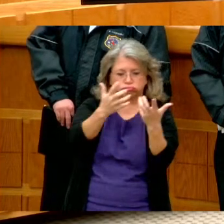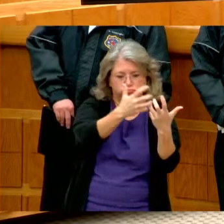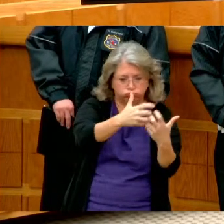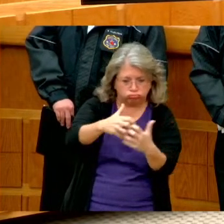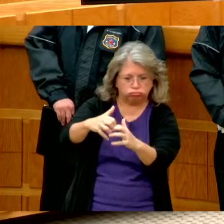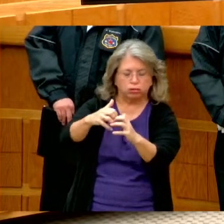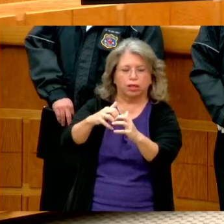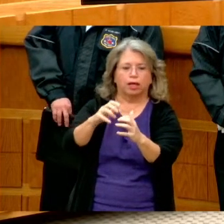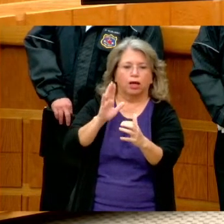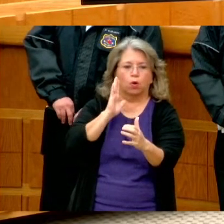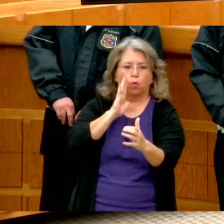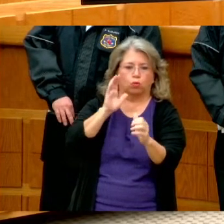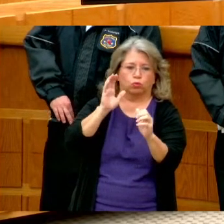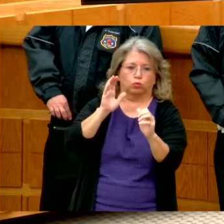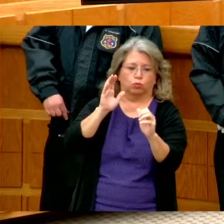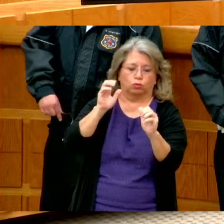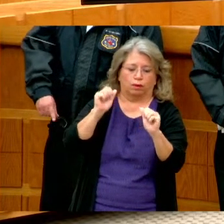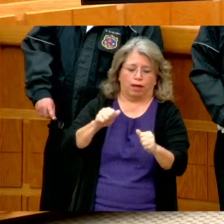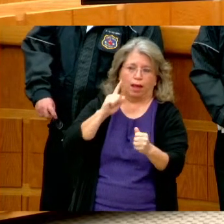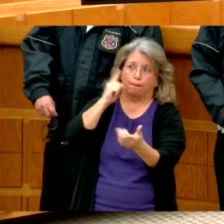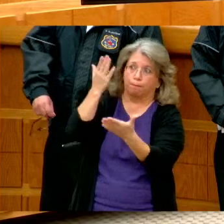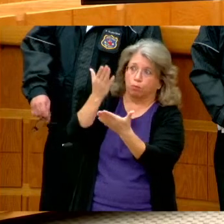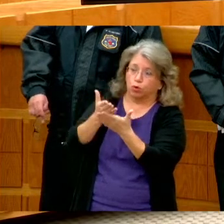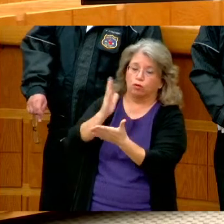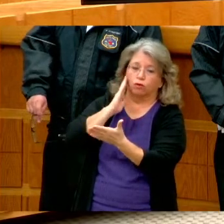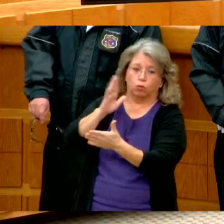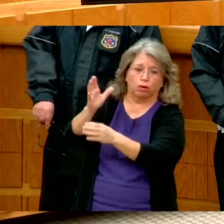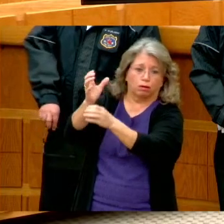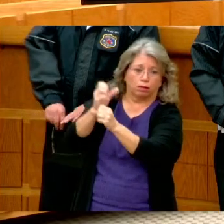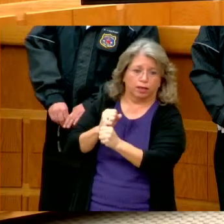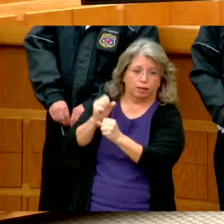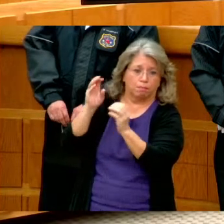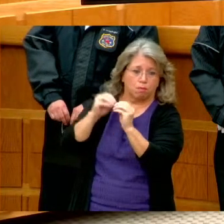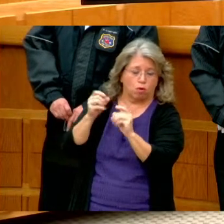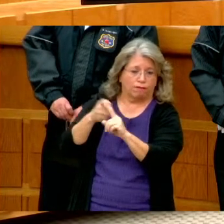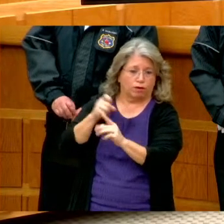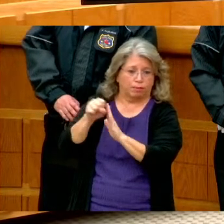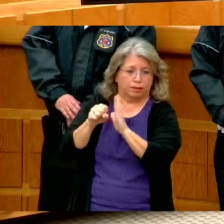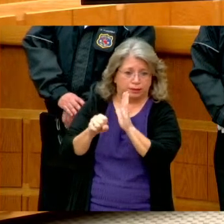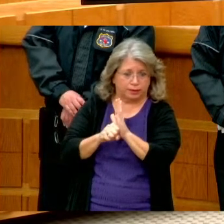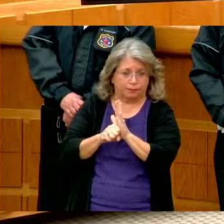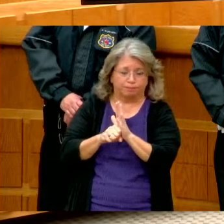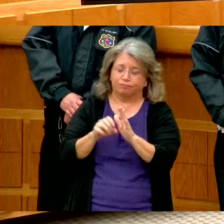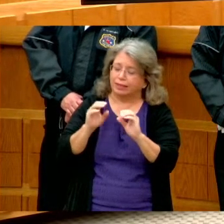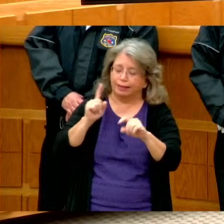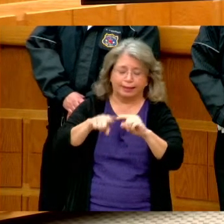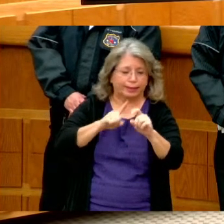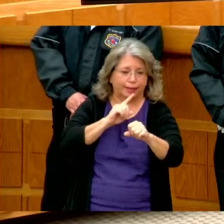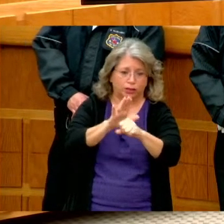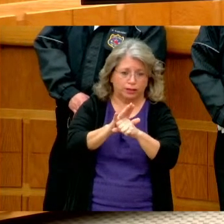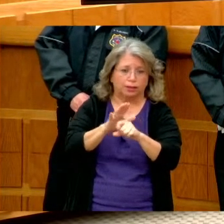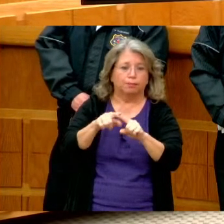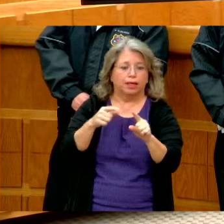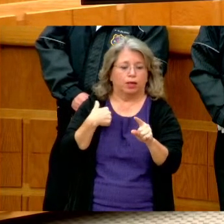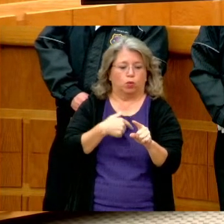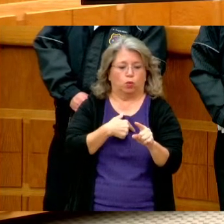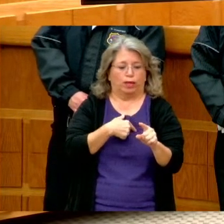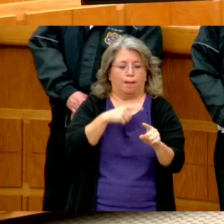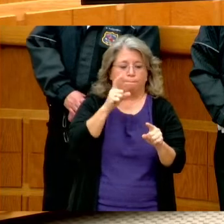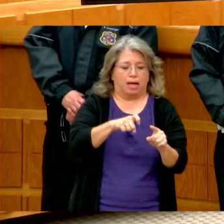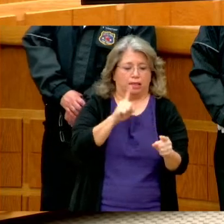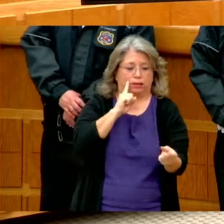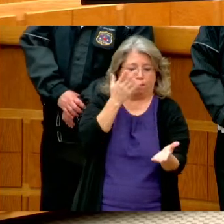got a lot of challenges as a nation getting this vaccine, but it is the best way we can earn